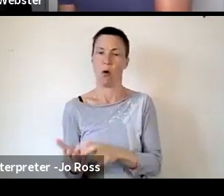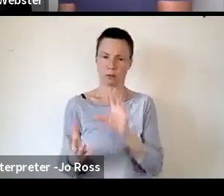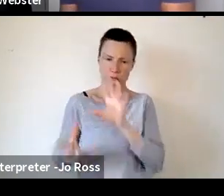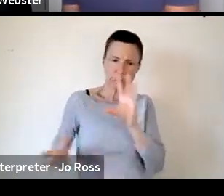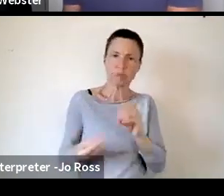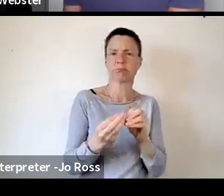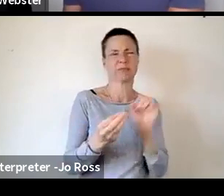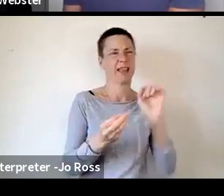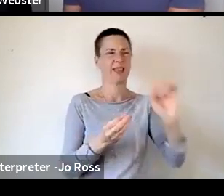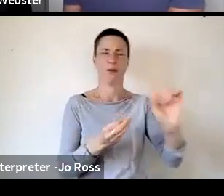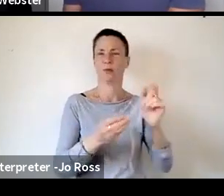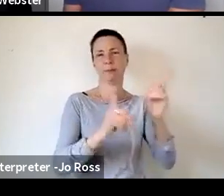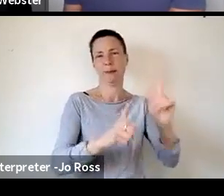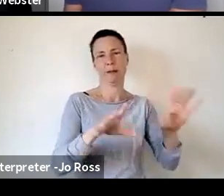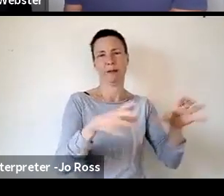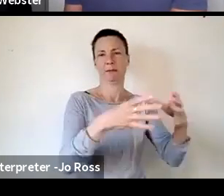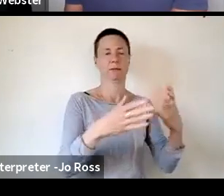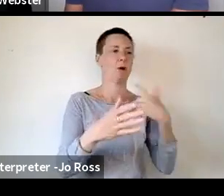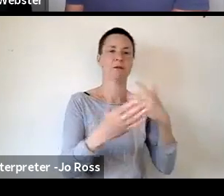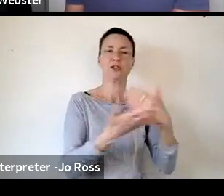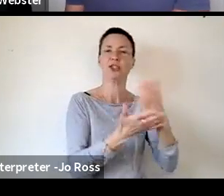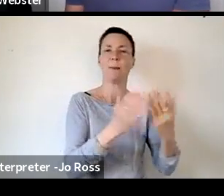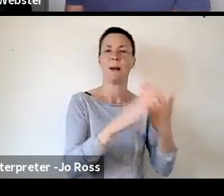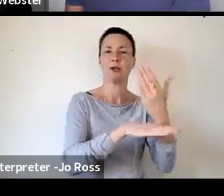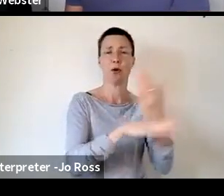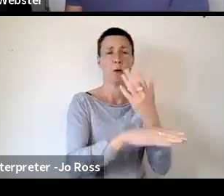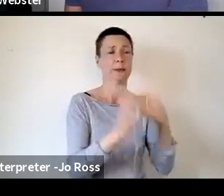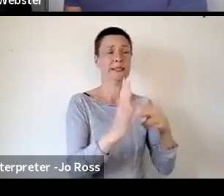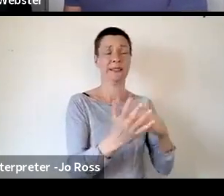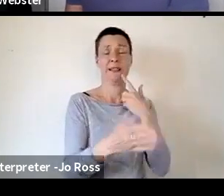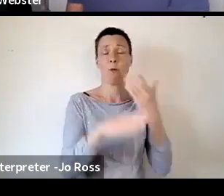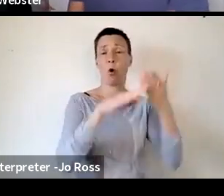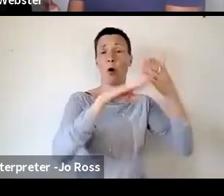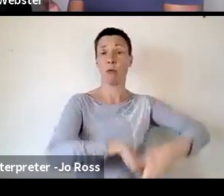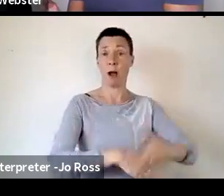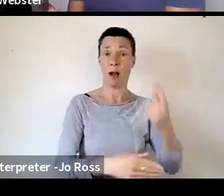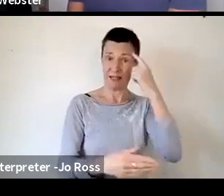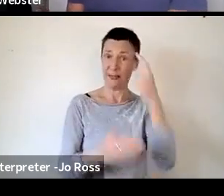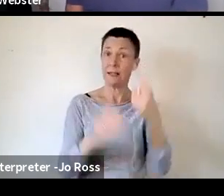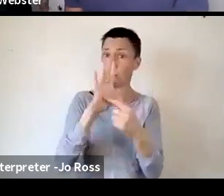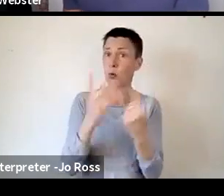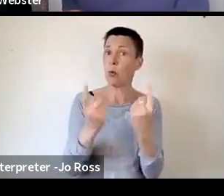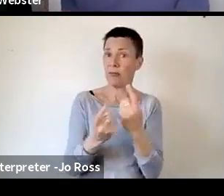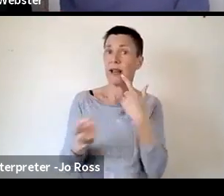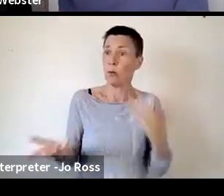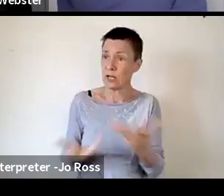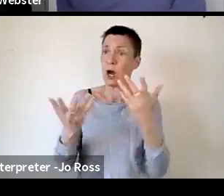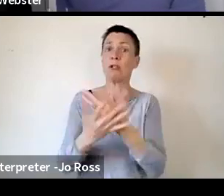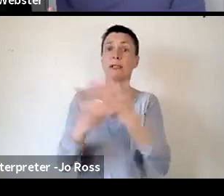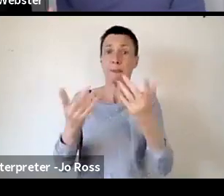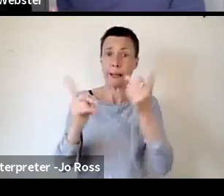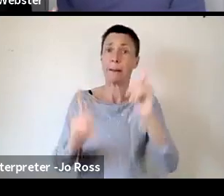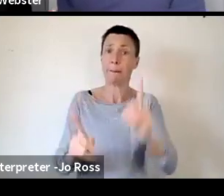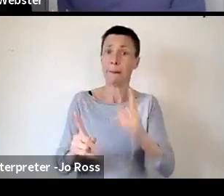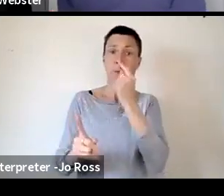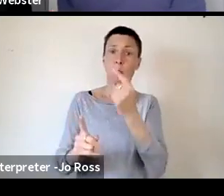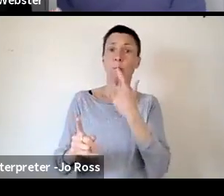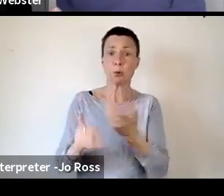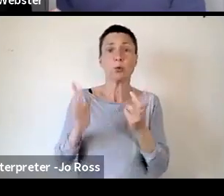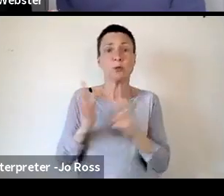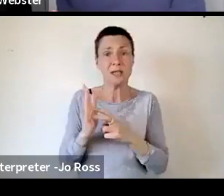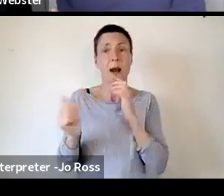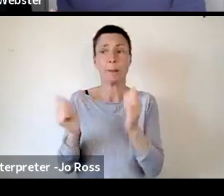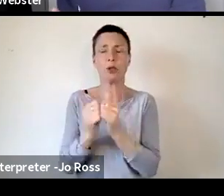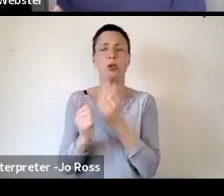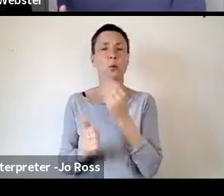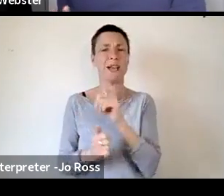those guys have been working really hard on that. And I think that it's going to be a really important thing going forward. And I definitely encourage as many people as possible to sign up to it. And I think you can do that on